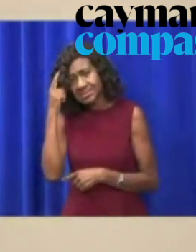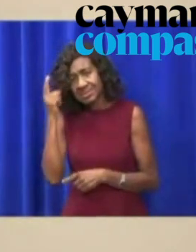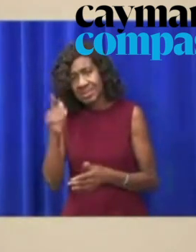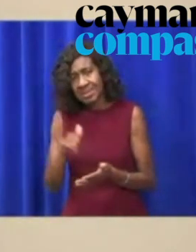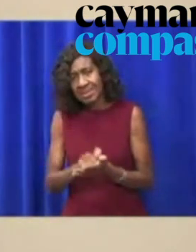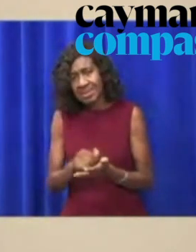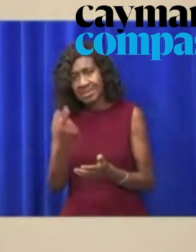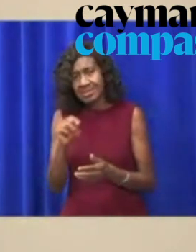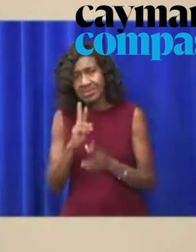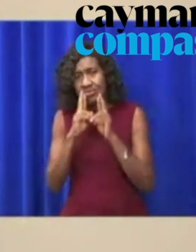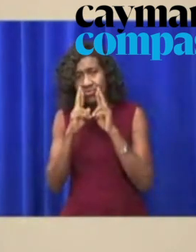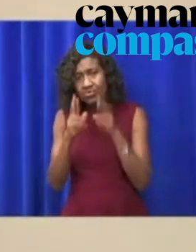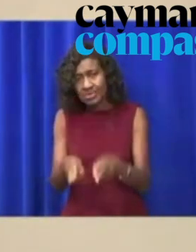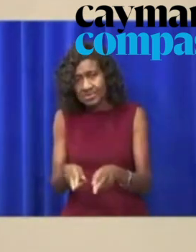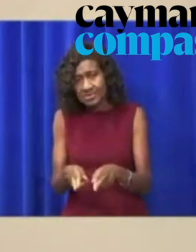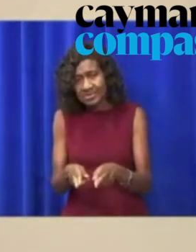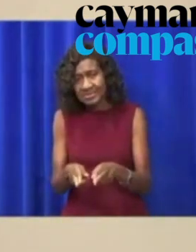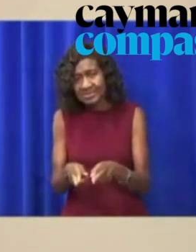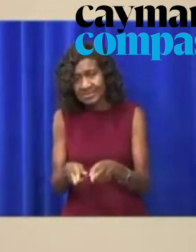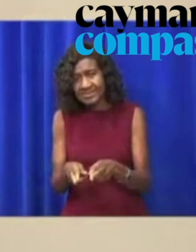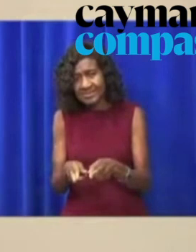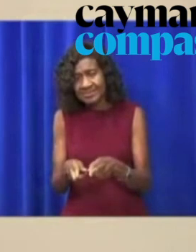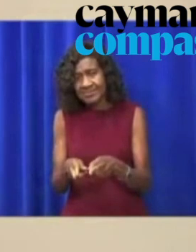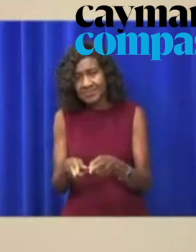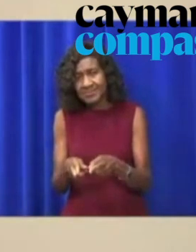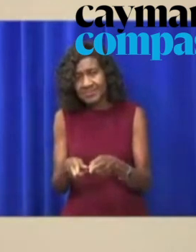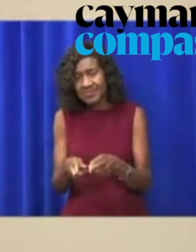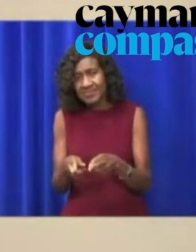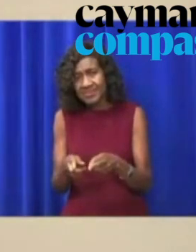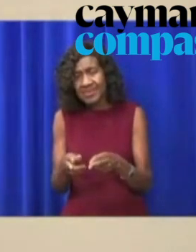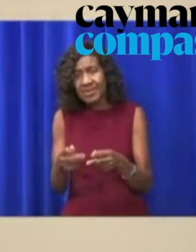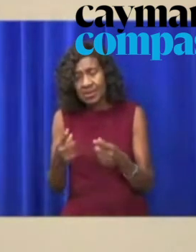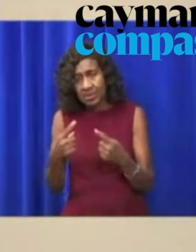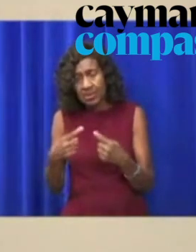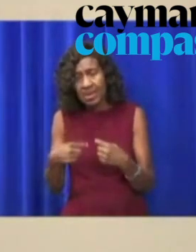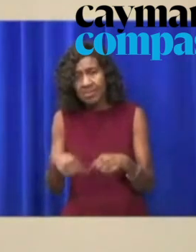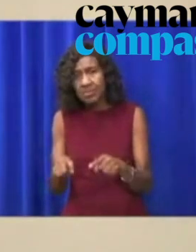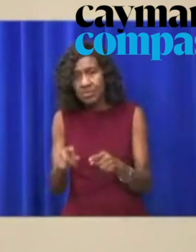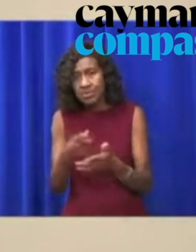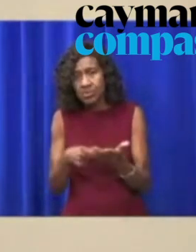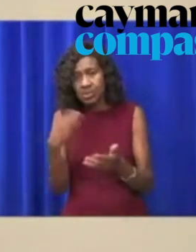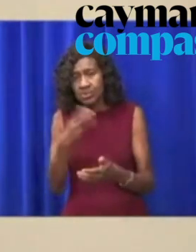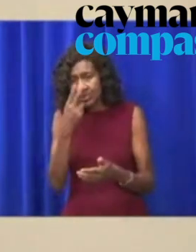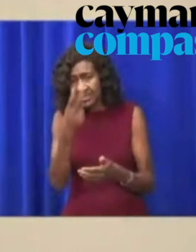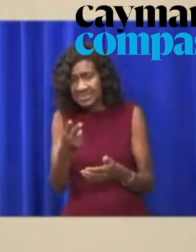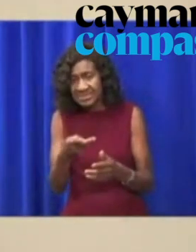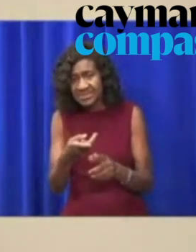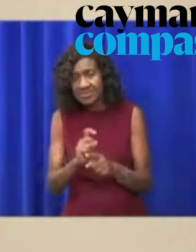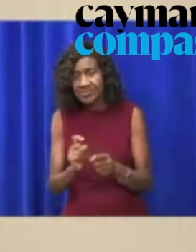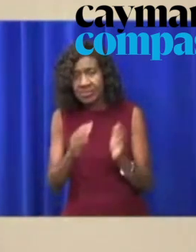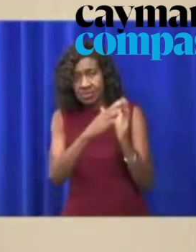the results are trending in accordance with what we've seen from the broader community. You know, we are somewhere between 1% and